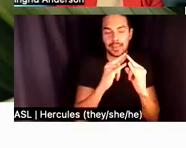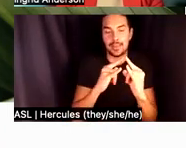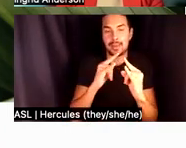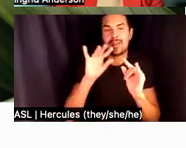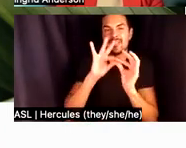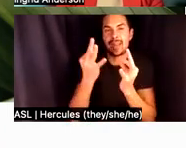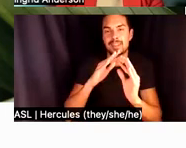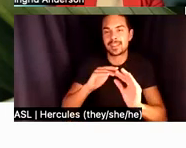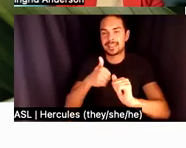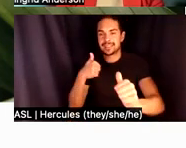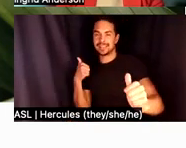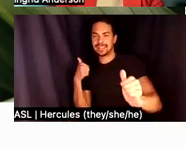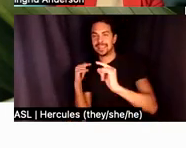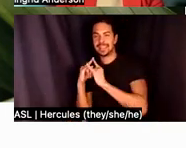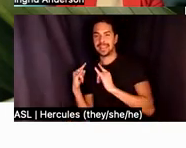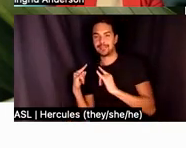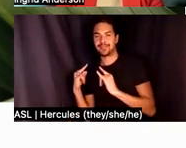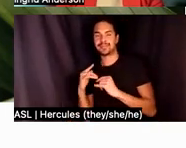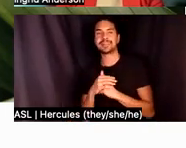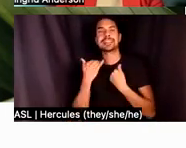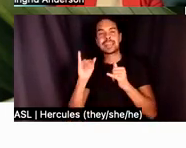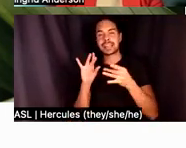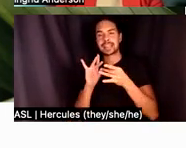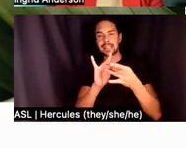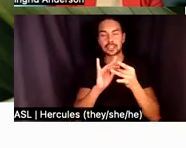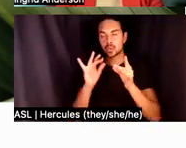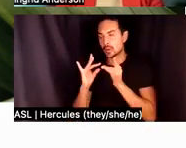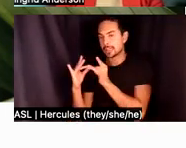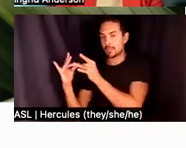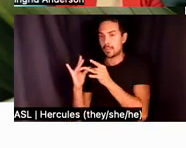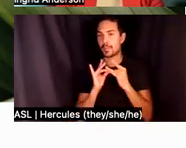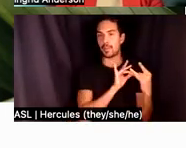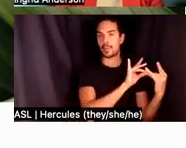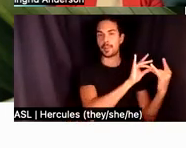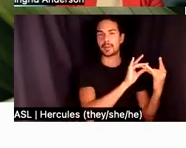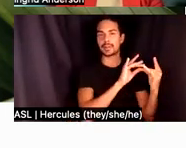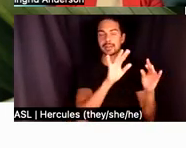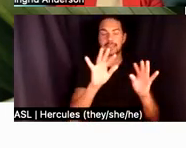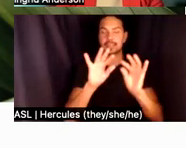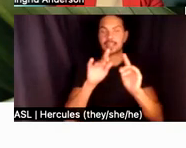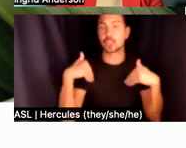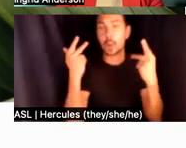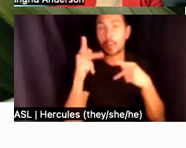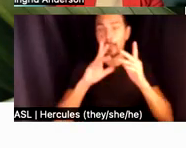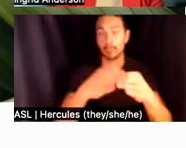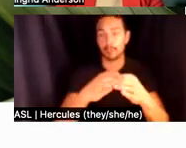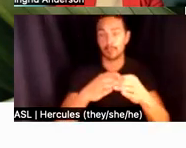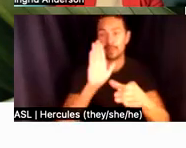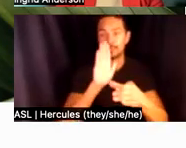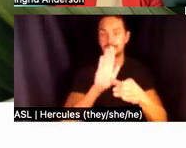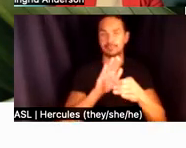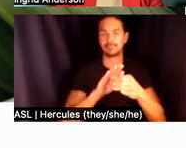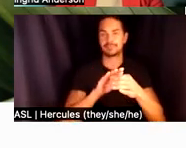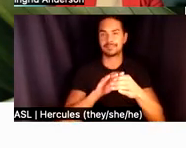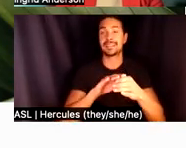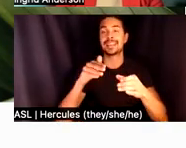them. And so like there was connections happening outside of this like group of young people. It was all of their